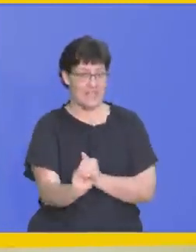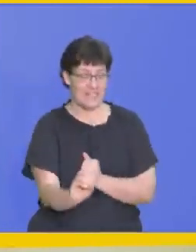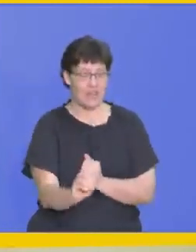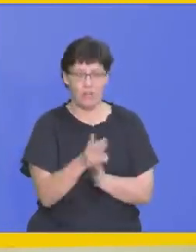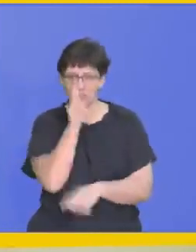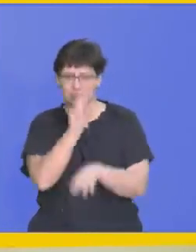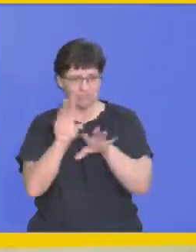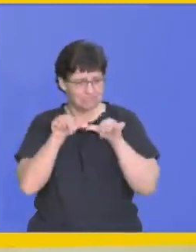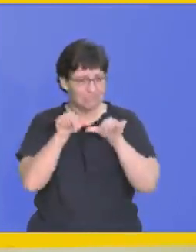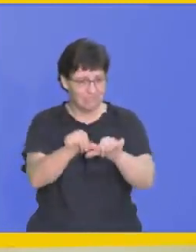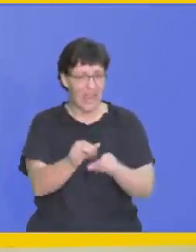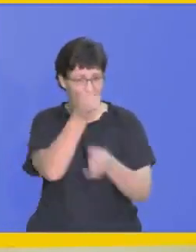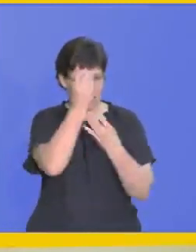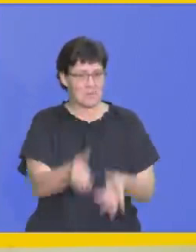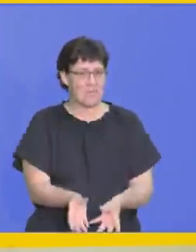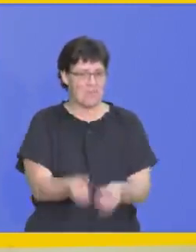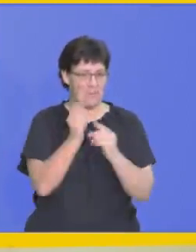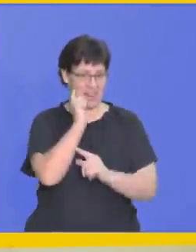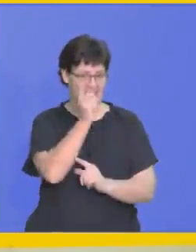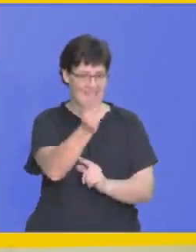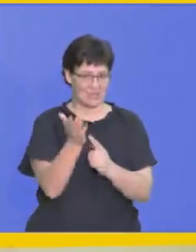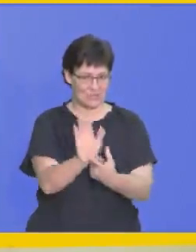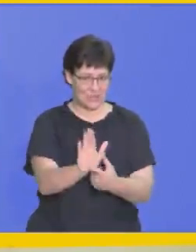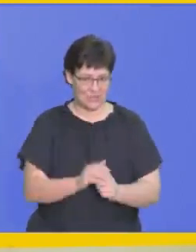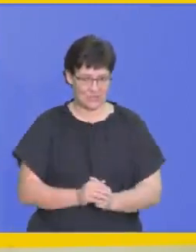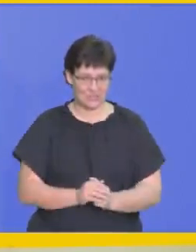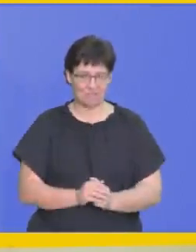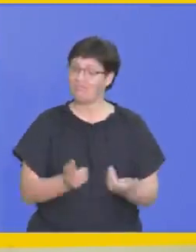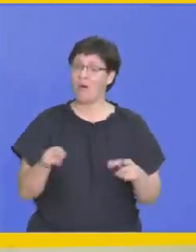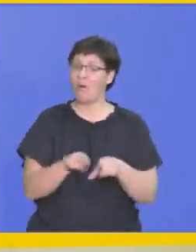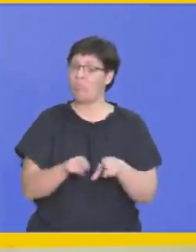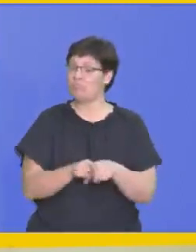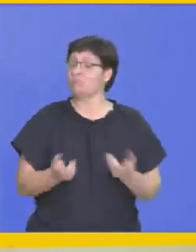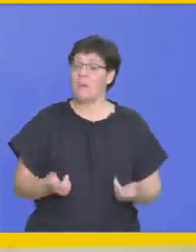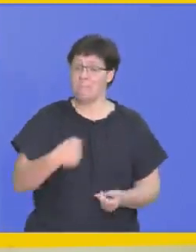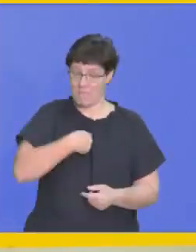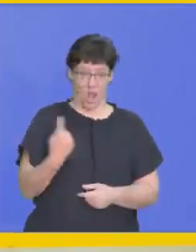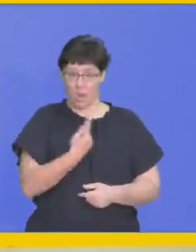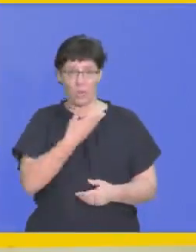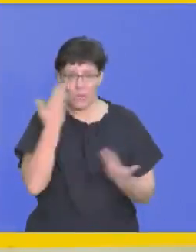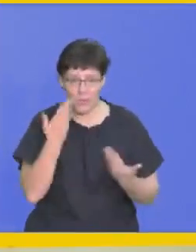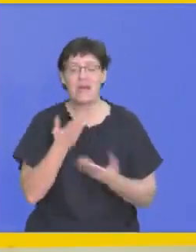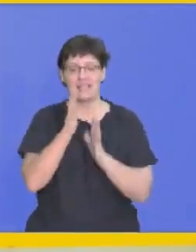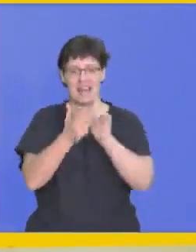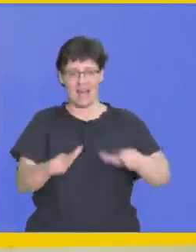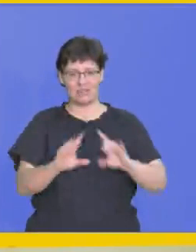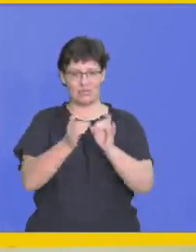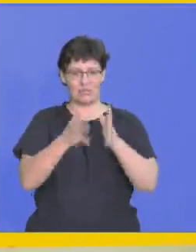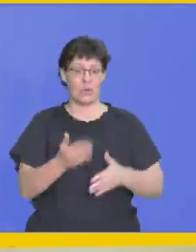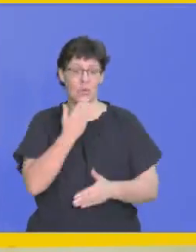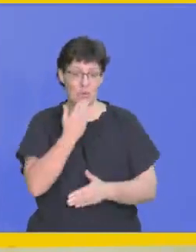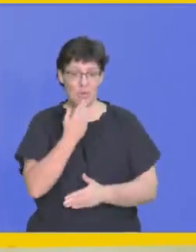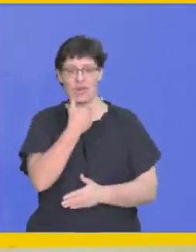stay tuned to get all of those details later on in the show. As always, I'm not alone. With me are my sign language